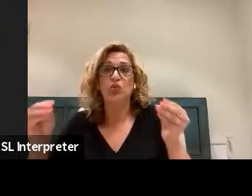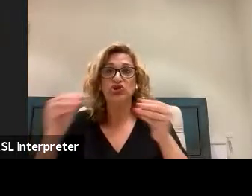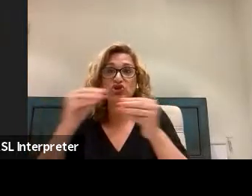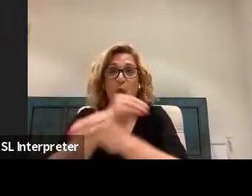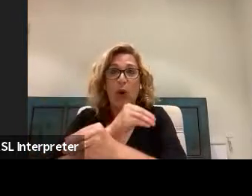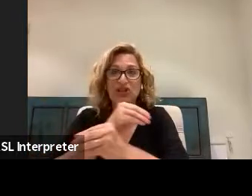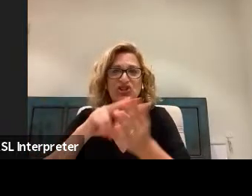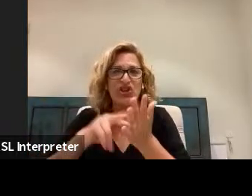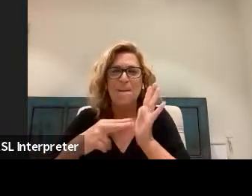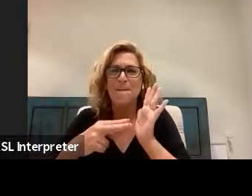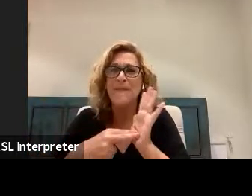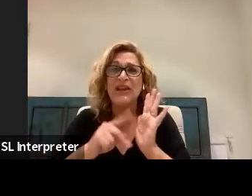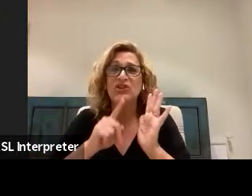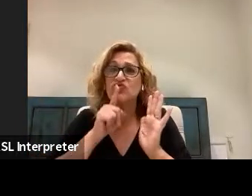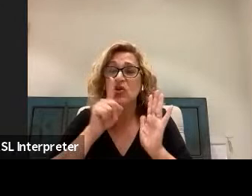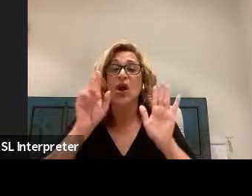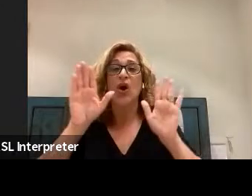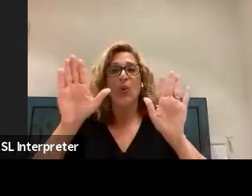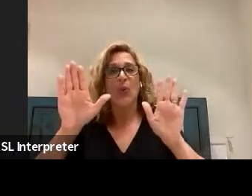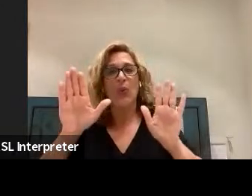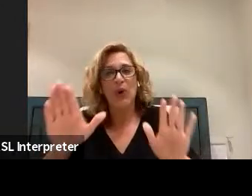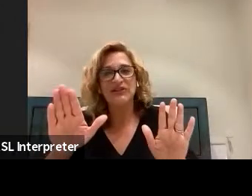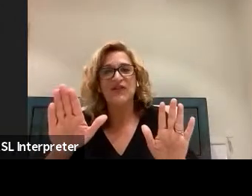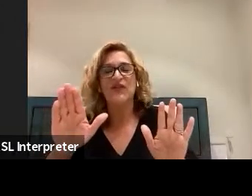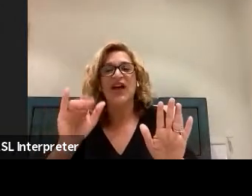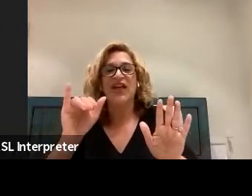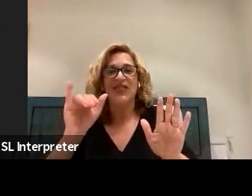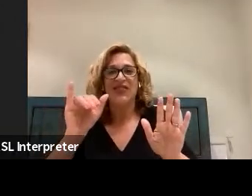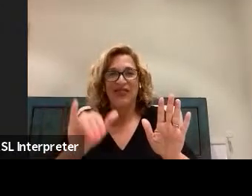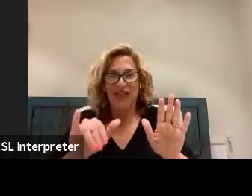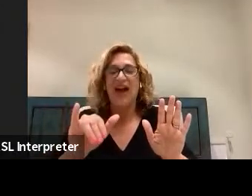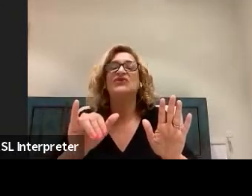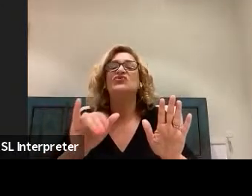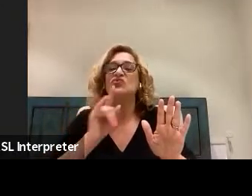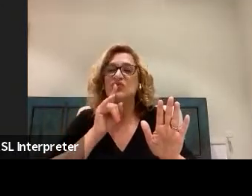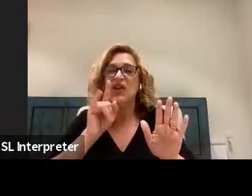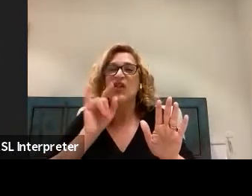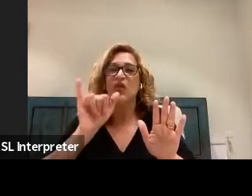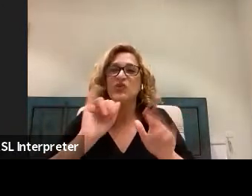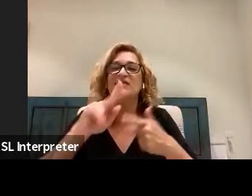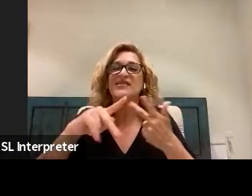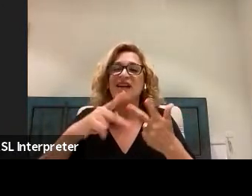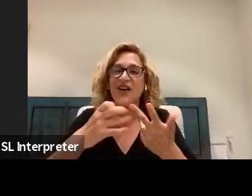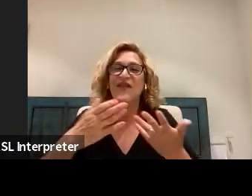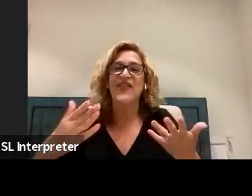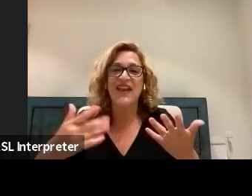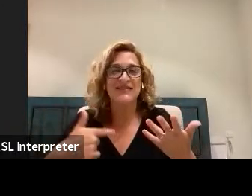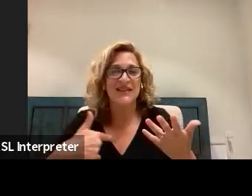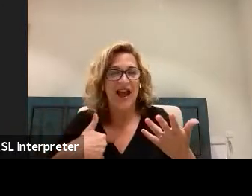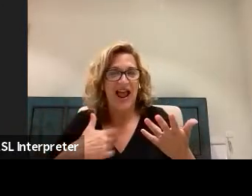wonderful. And those are the kinds of the things that I like to do that literally